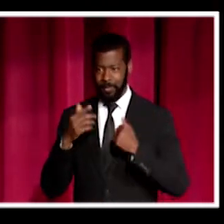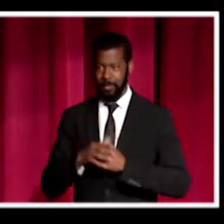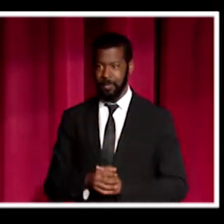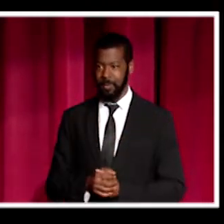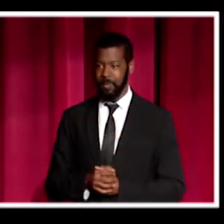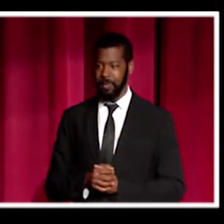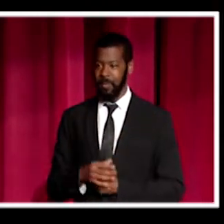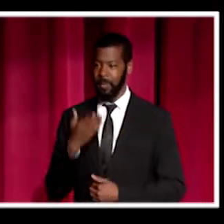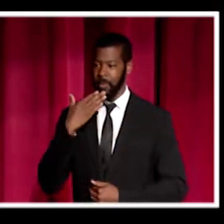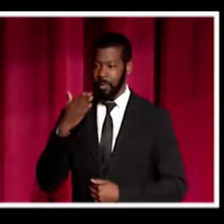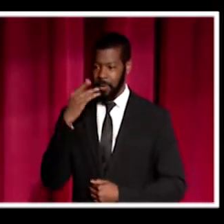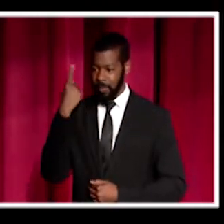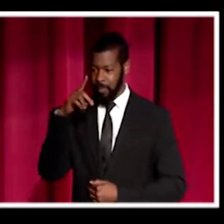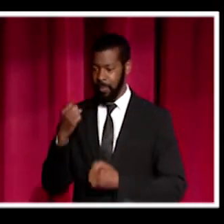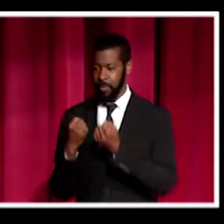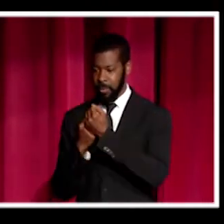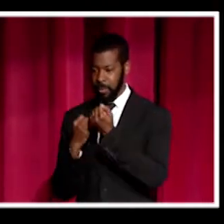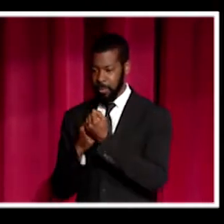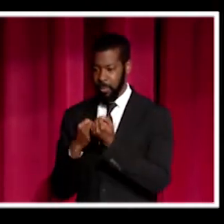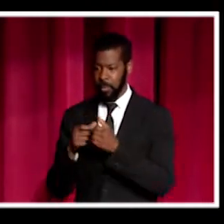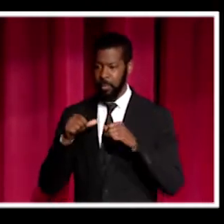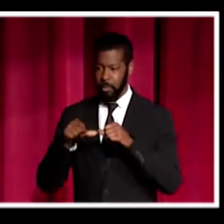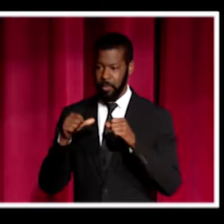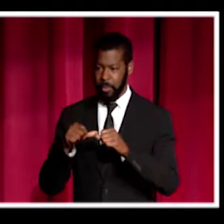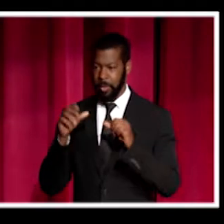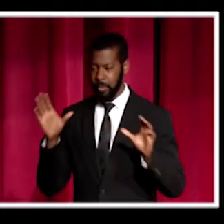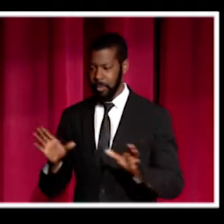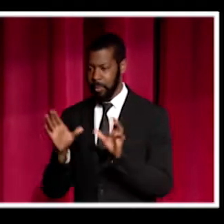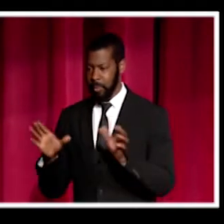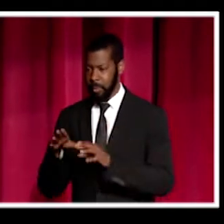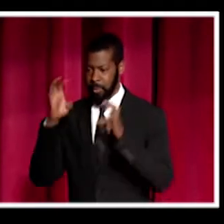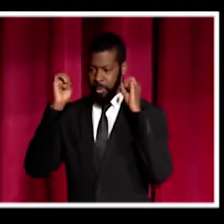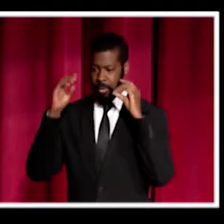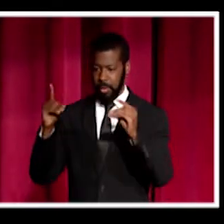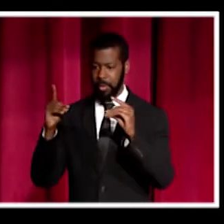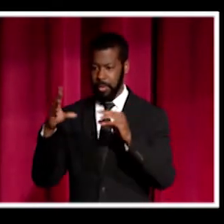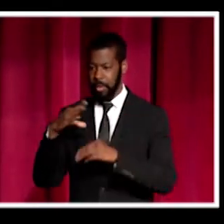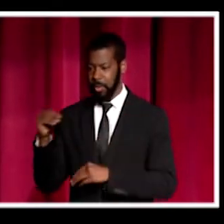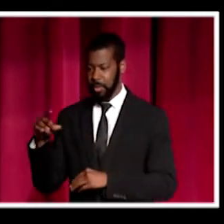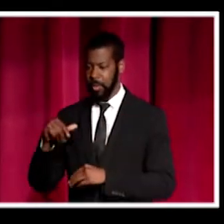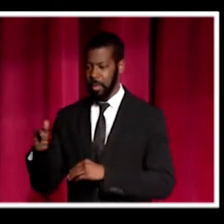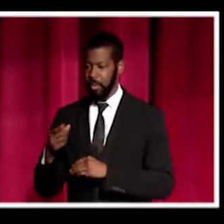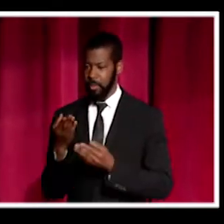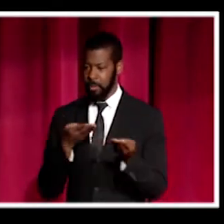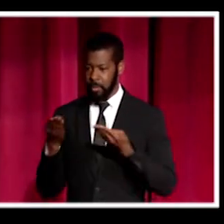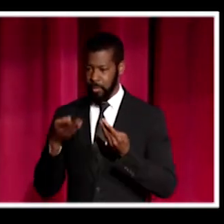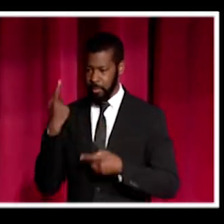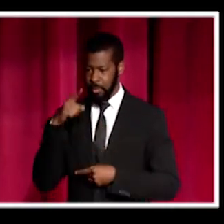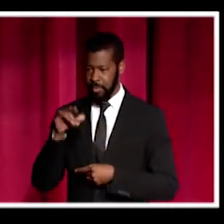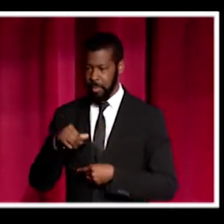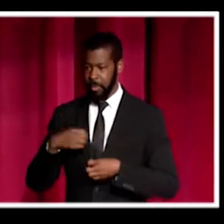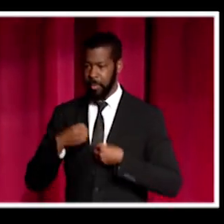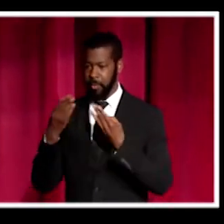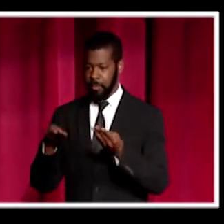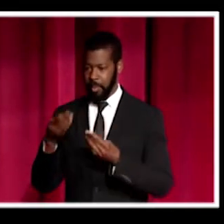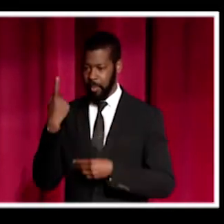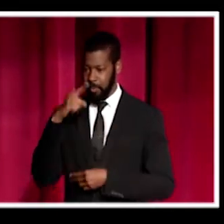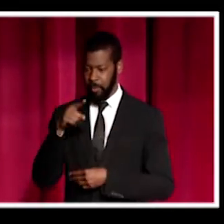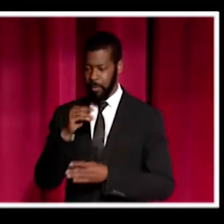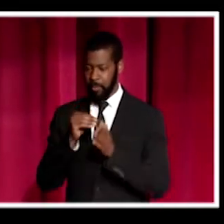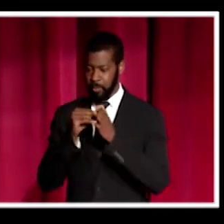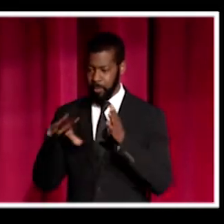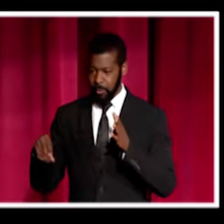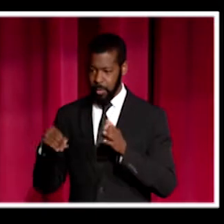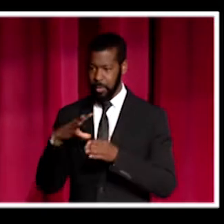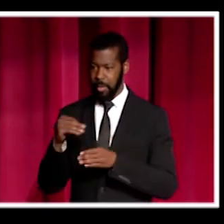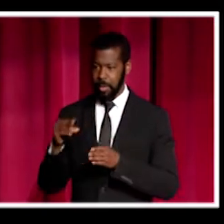We thank them for their support as we continue to enhance the educational and other services we provide not only to our students, but